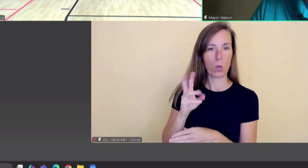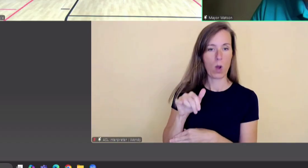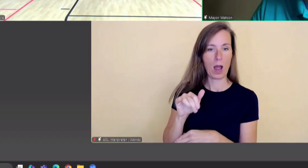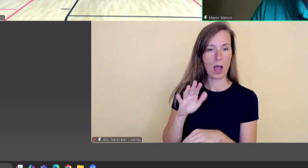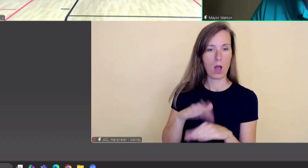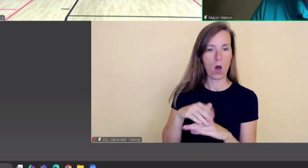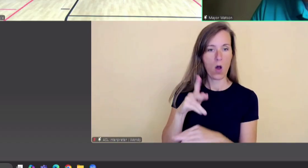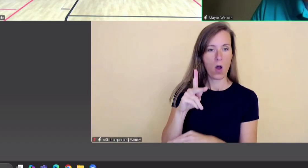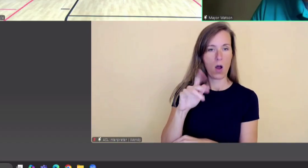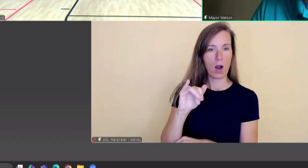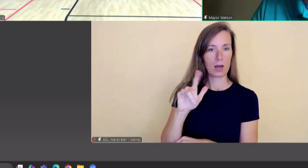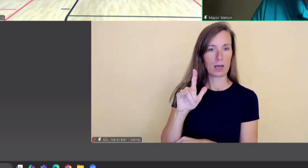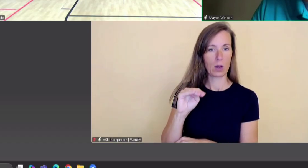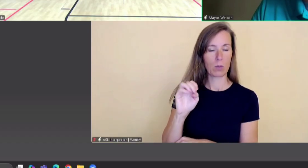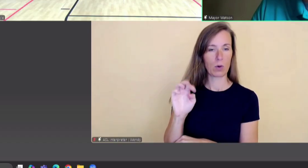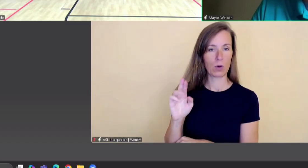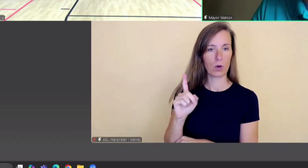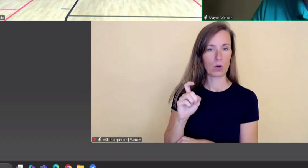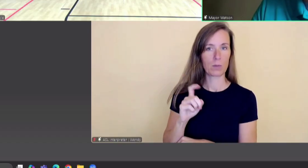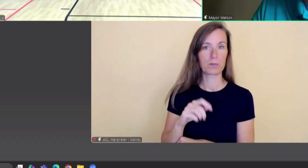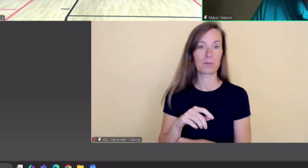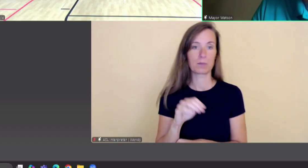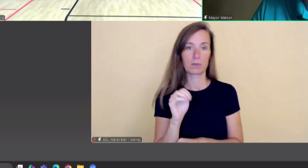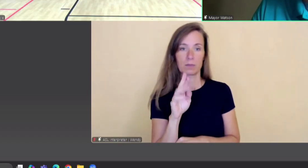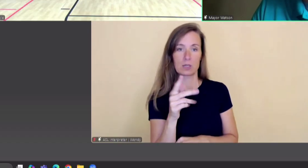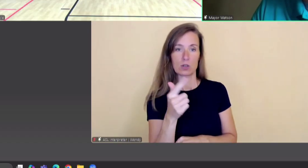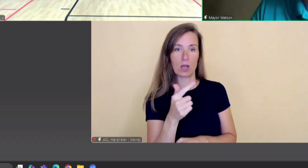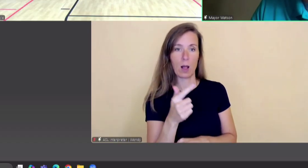Mm-hmm. Mr. Galloway?